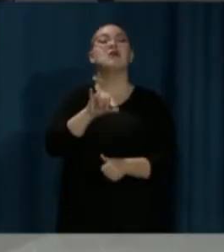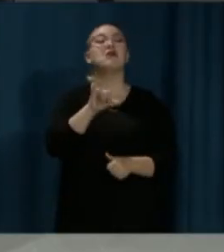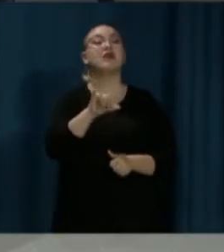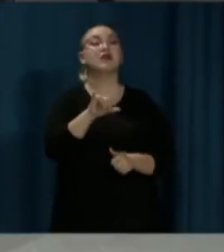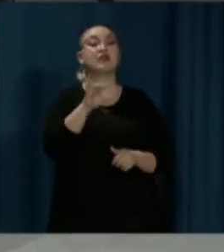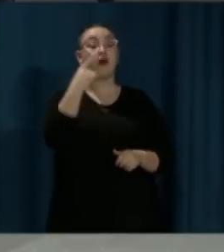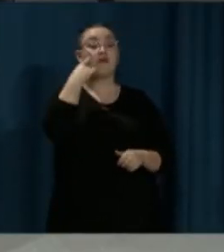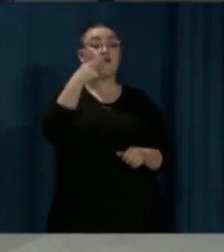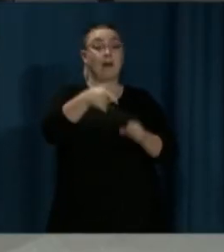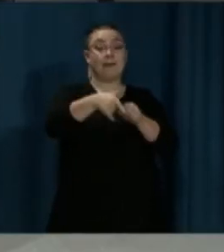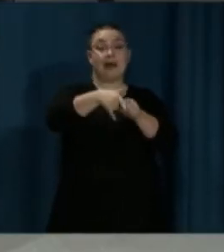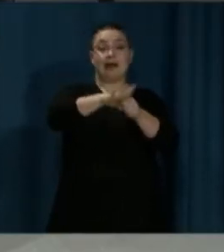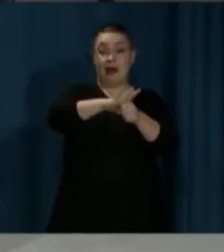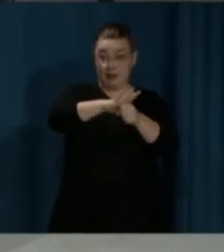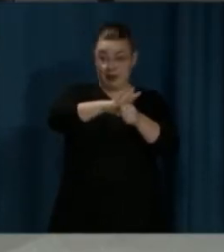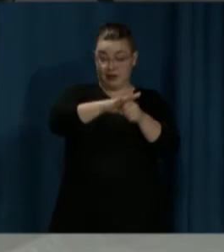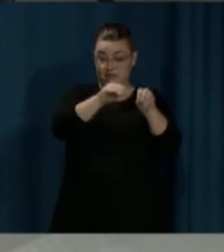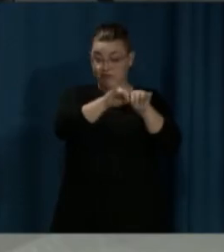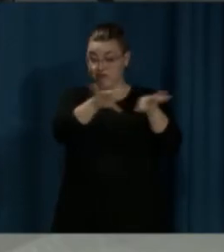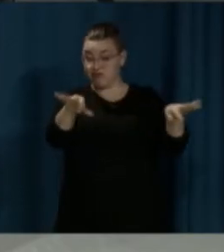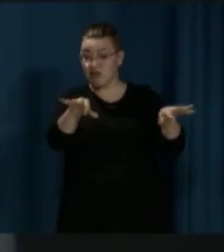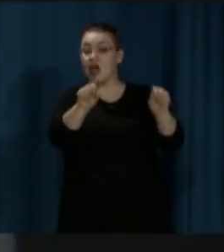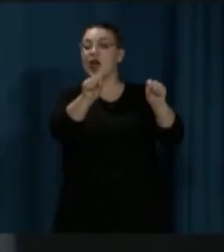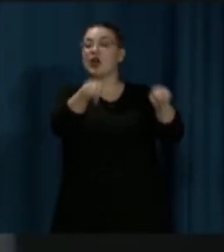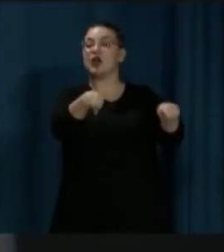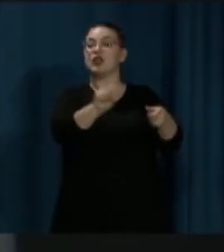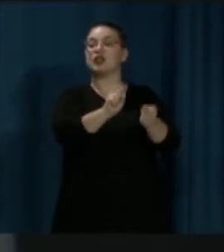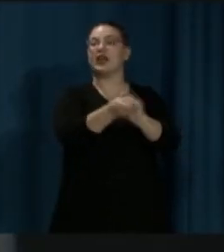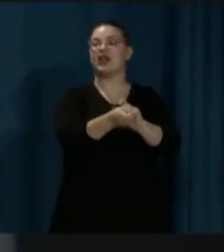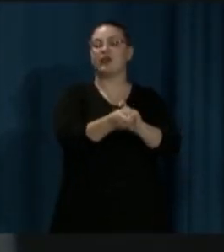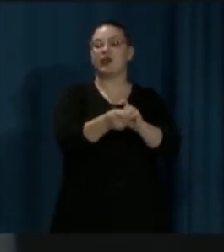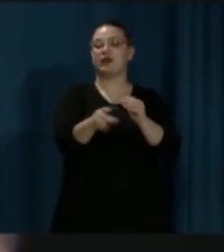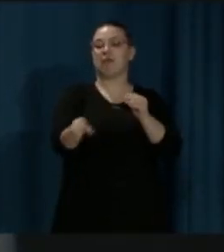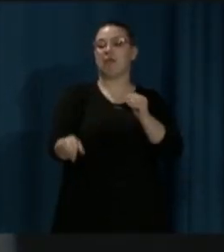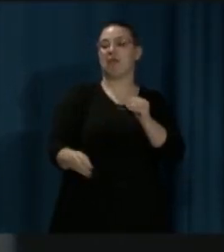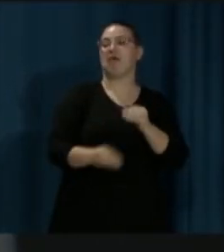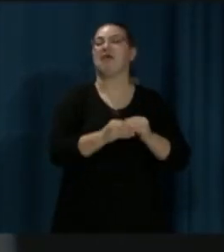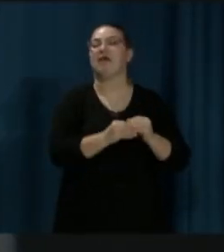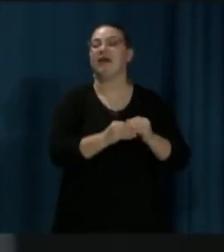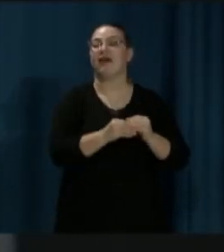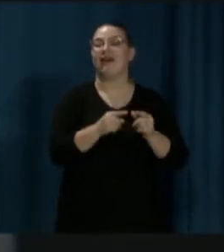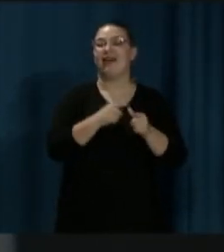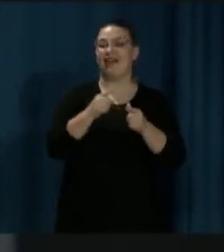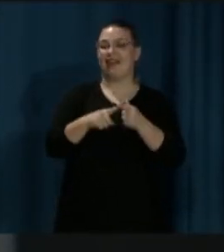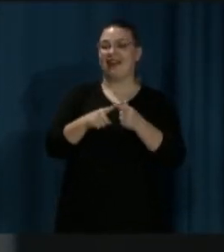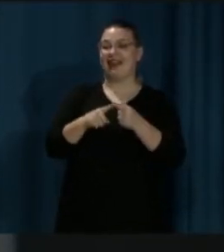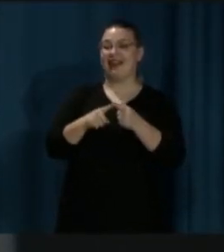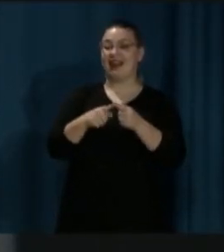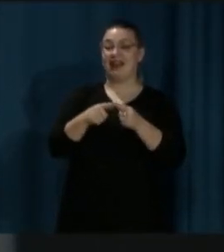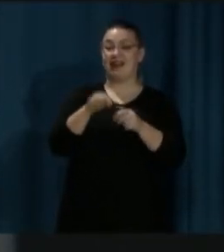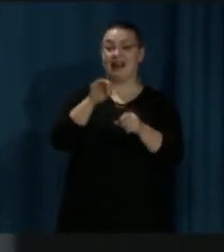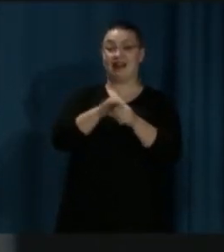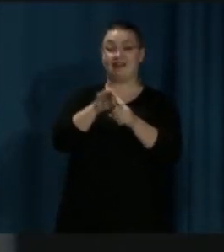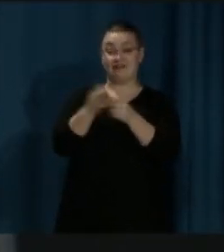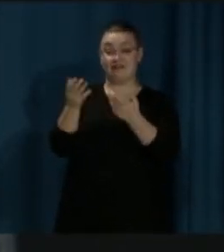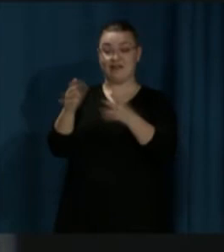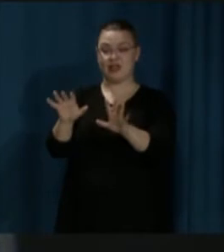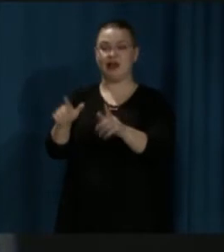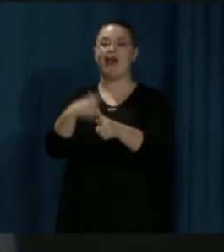accommodation during a pandemic. I think they kind of slipped it in there, and then the challenge didn't come up till after the election for some